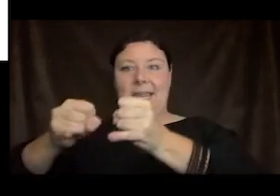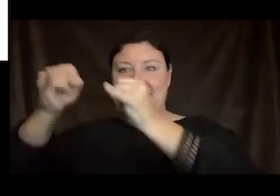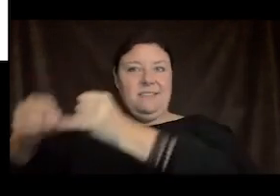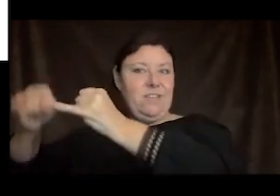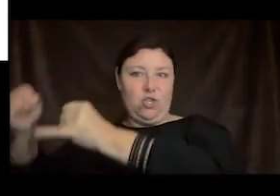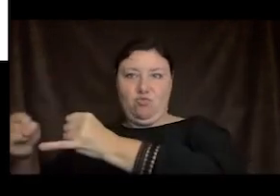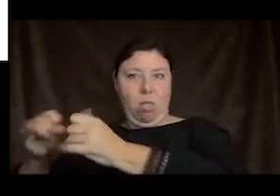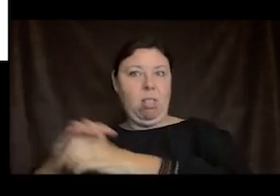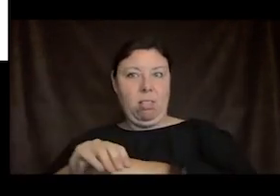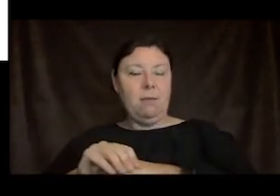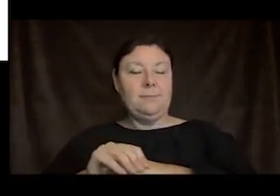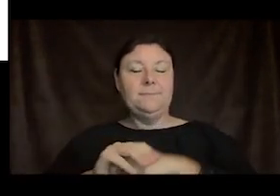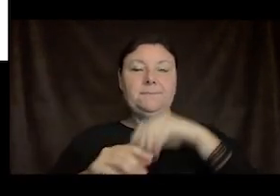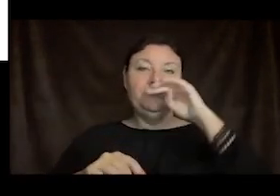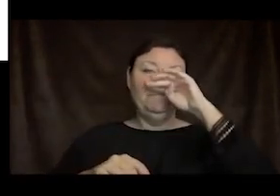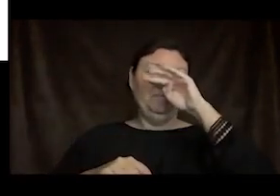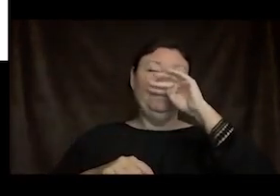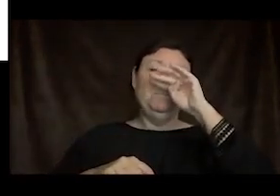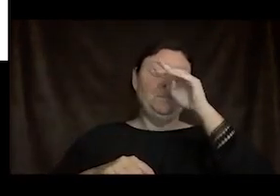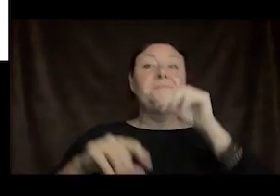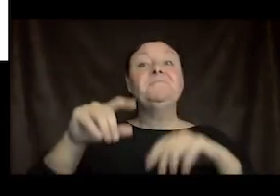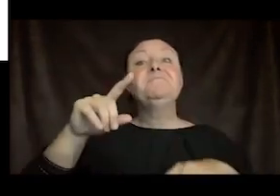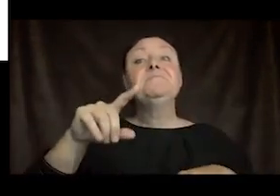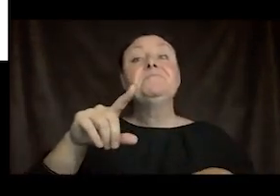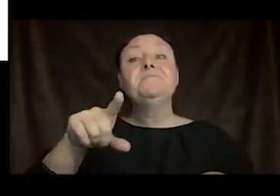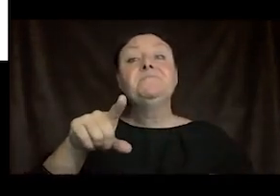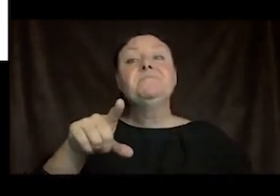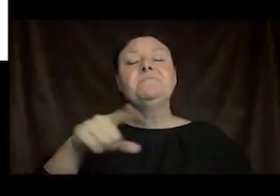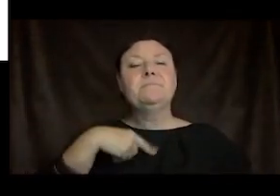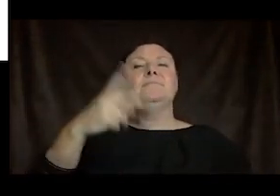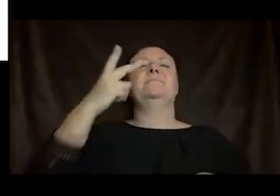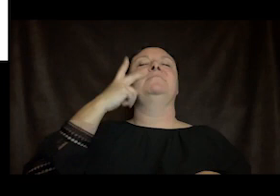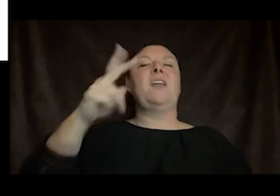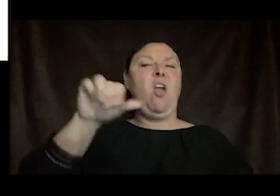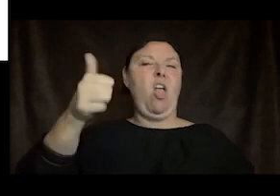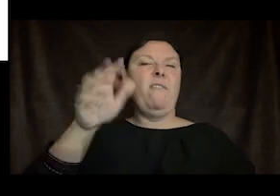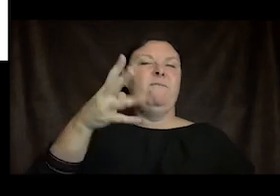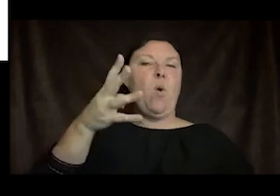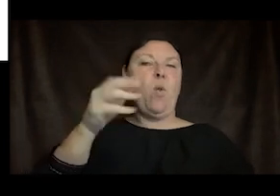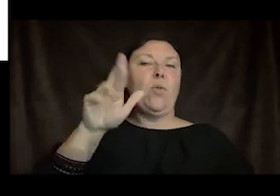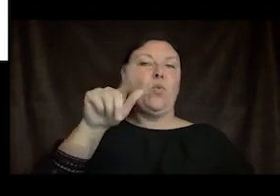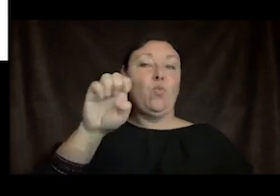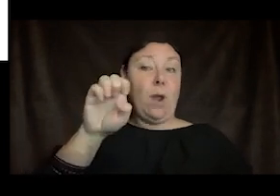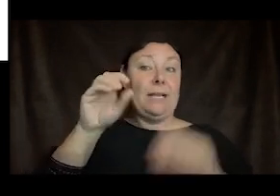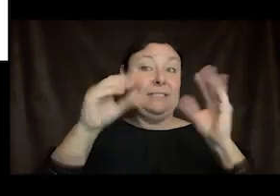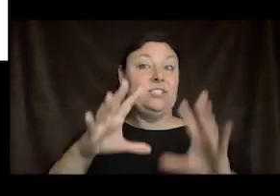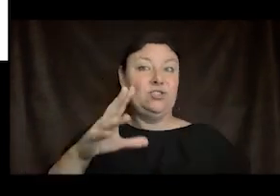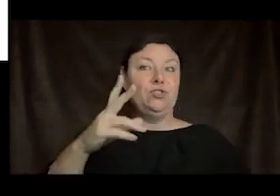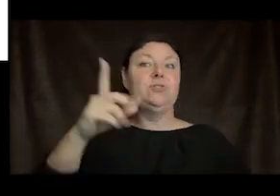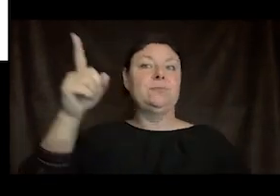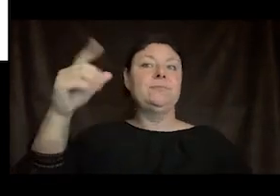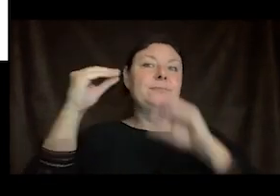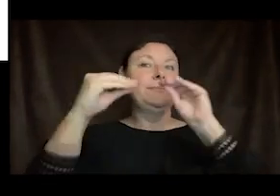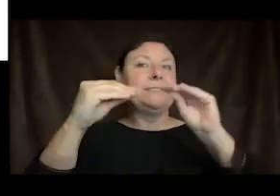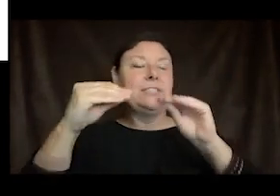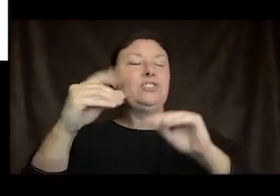going back to what I saw another fourth grade teacher do around the question, should Colin